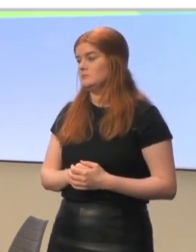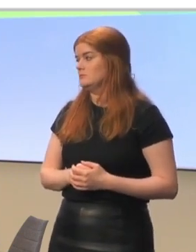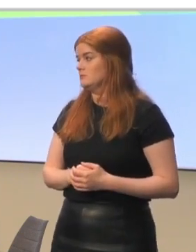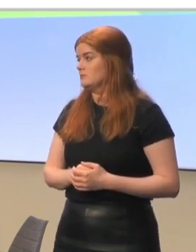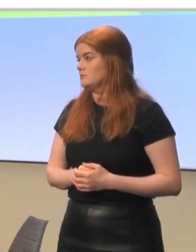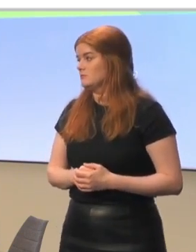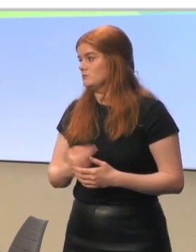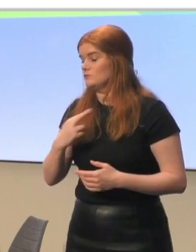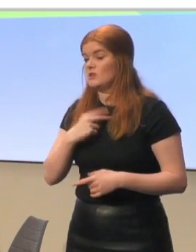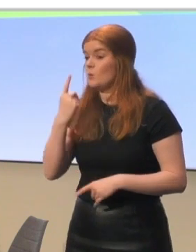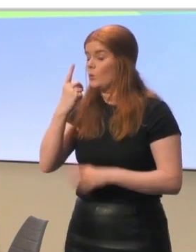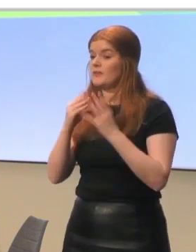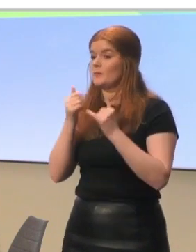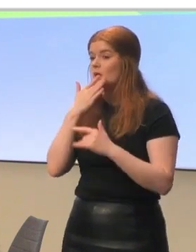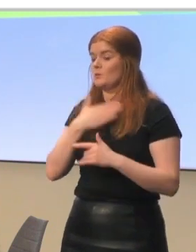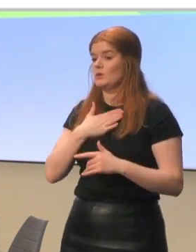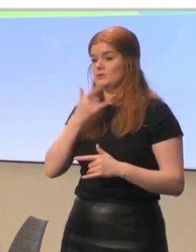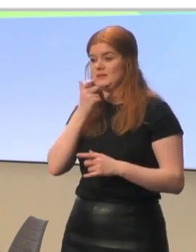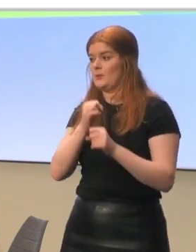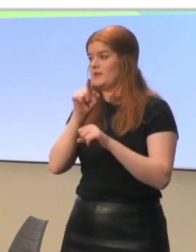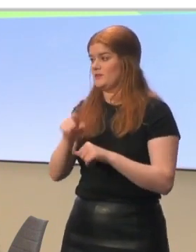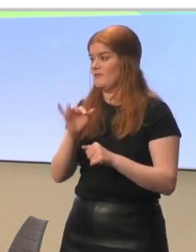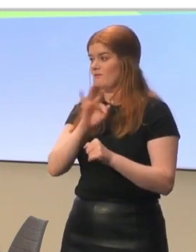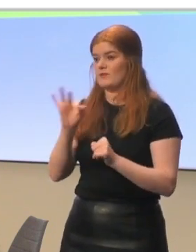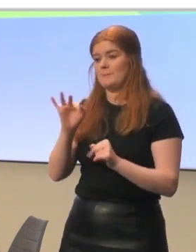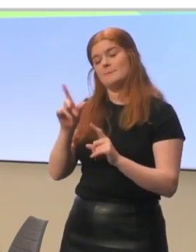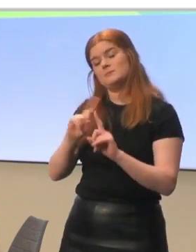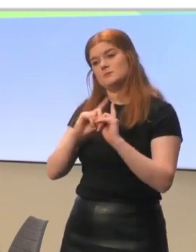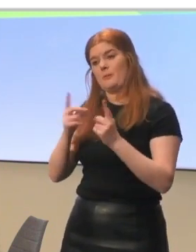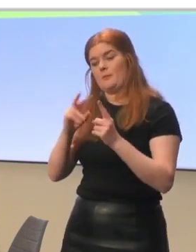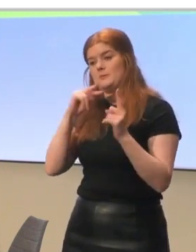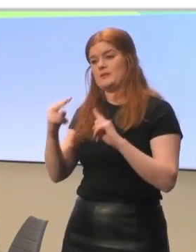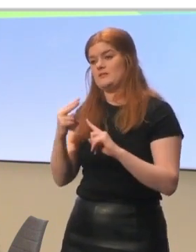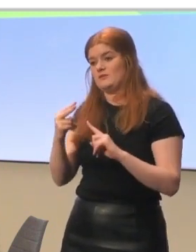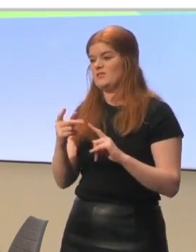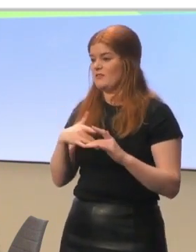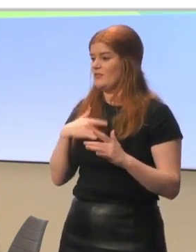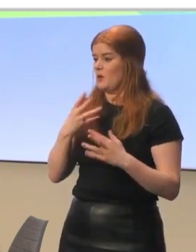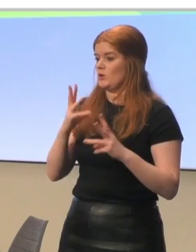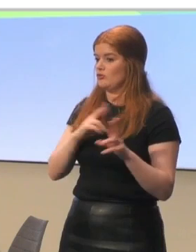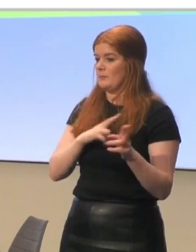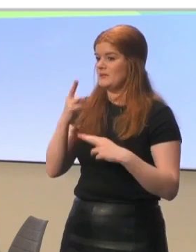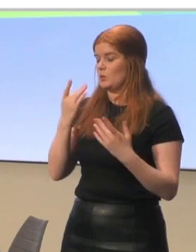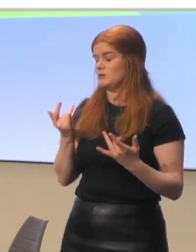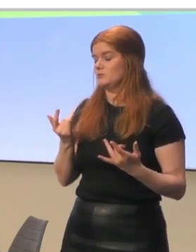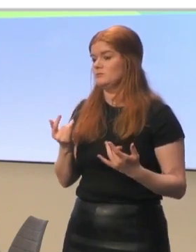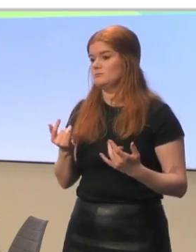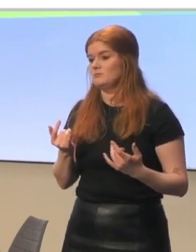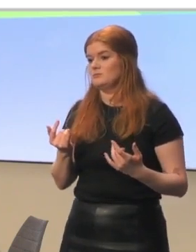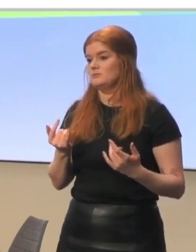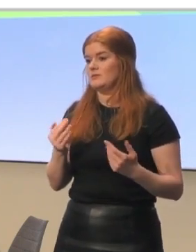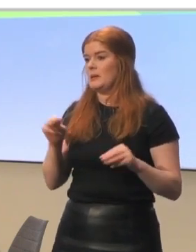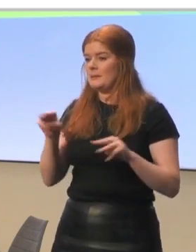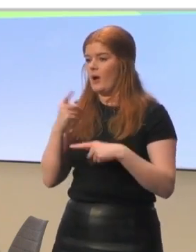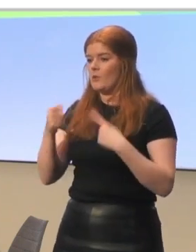I suppose the one thing I would say from a department point of view, or the sense that is maybe just to stress is that, and people talked about